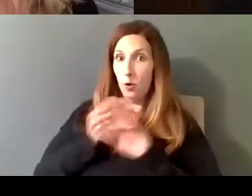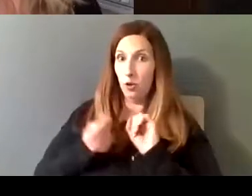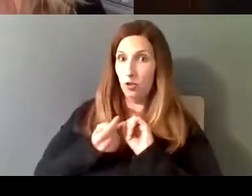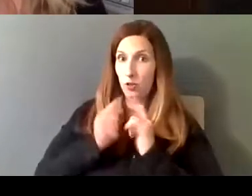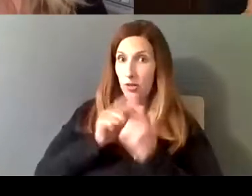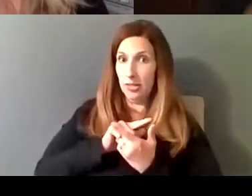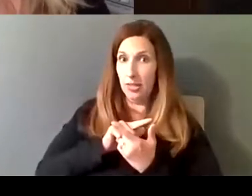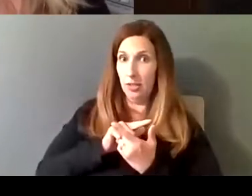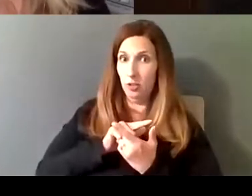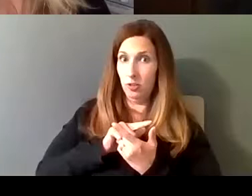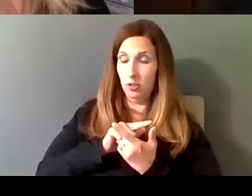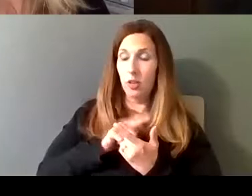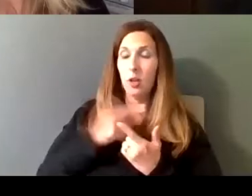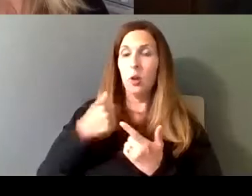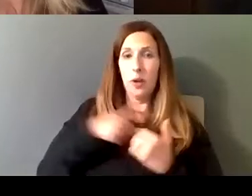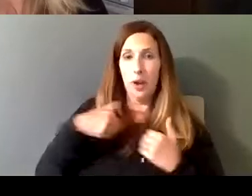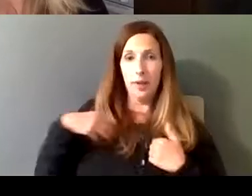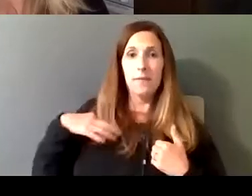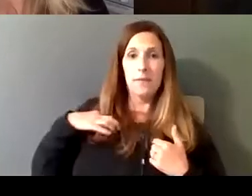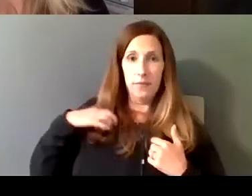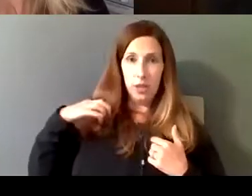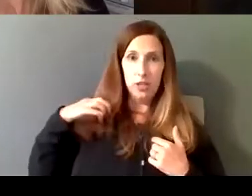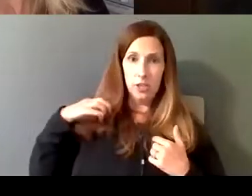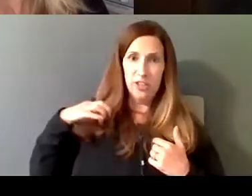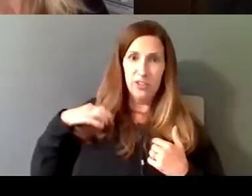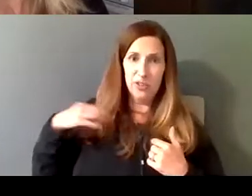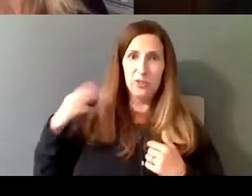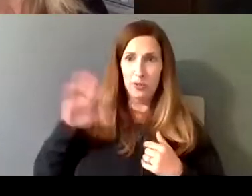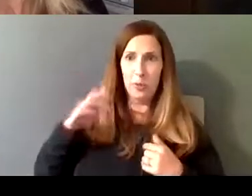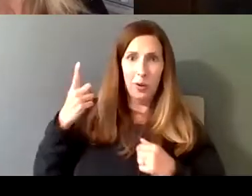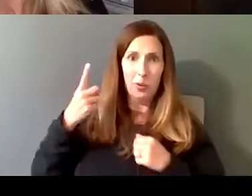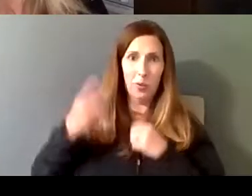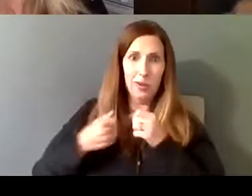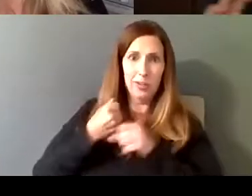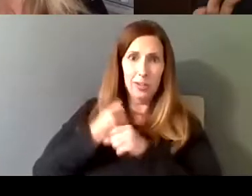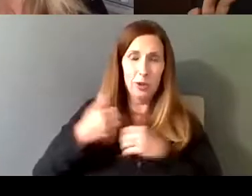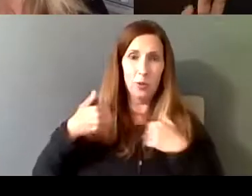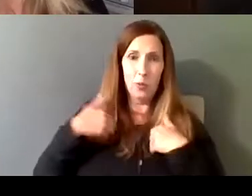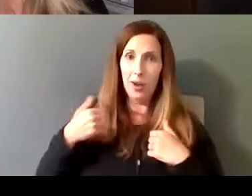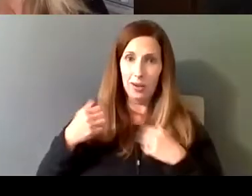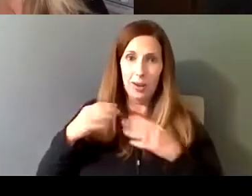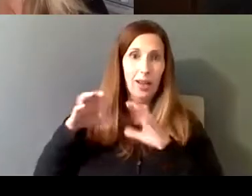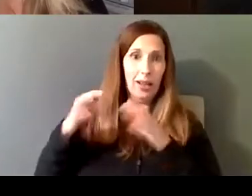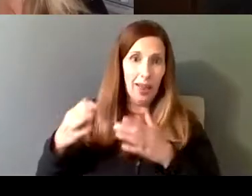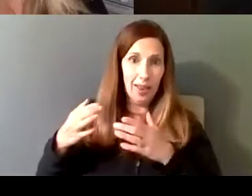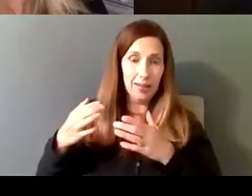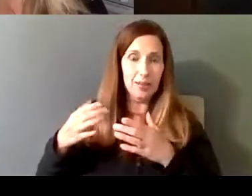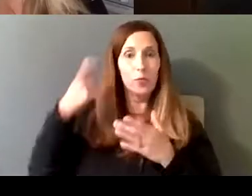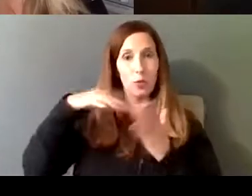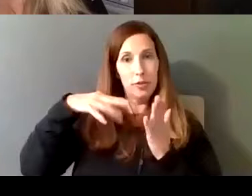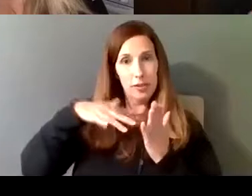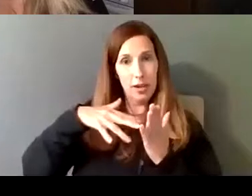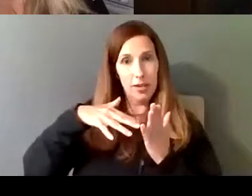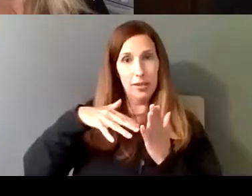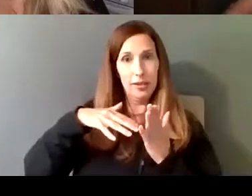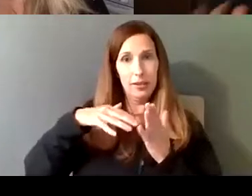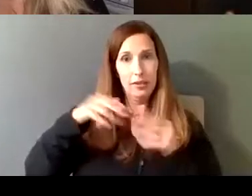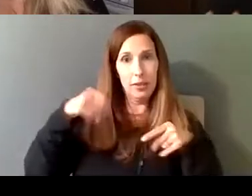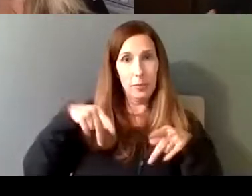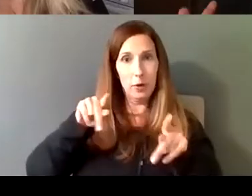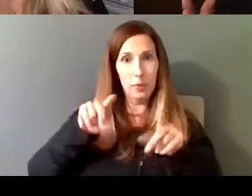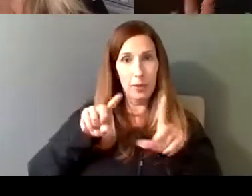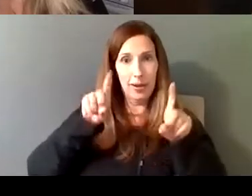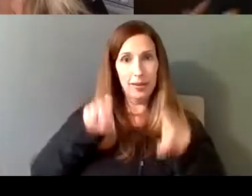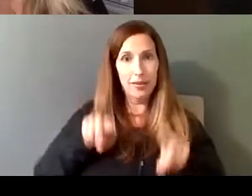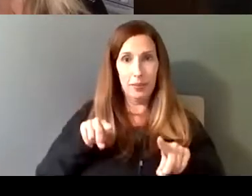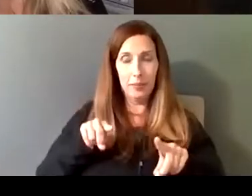was volunteers, and for about a year we had a class that was basically studying the permit exam, and rather than